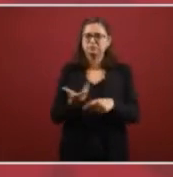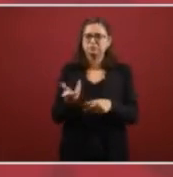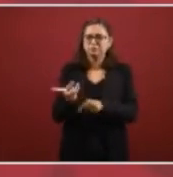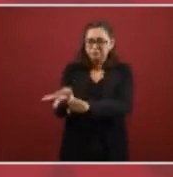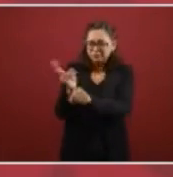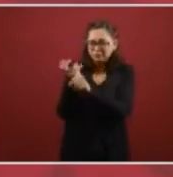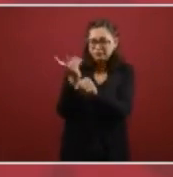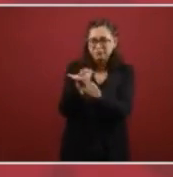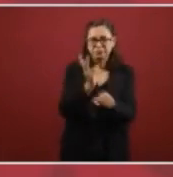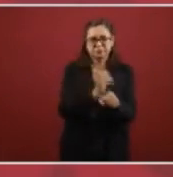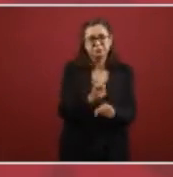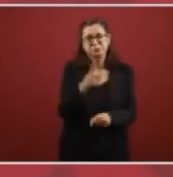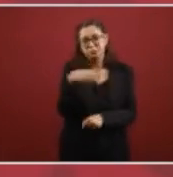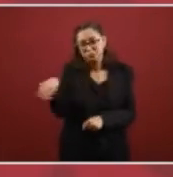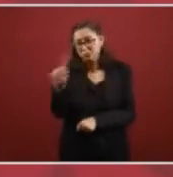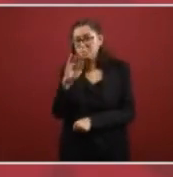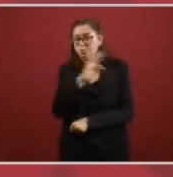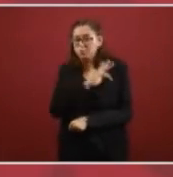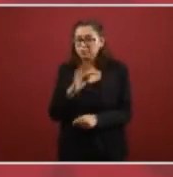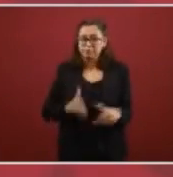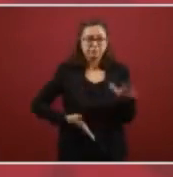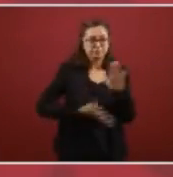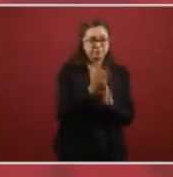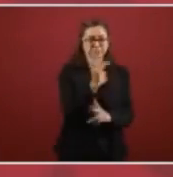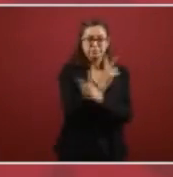evoke people that